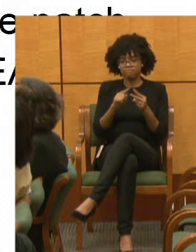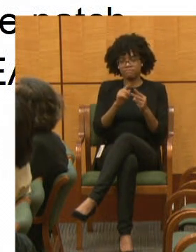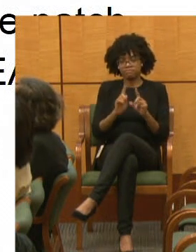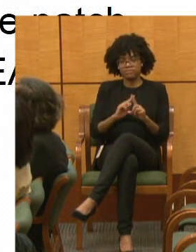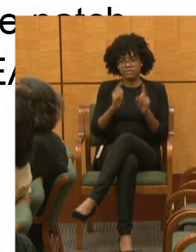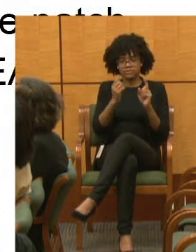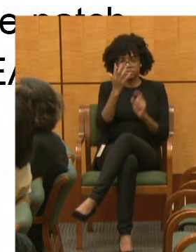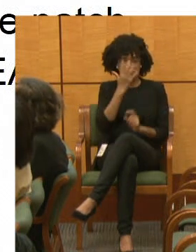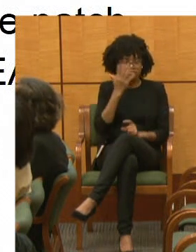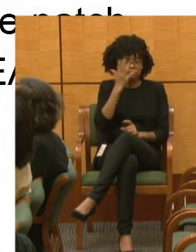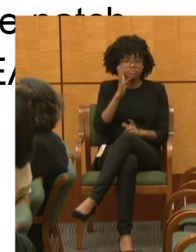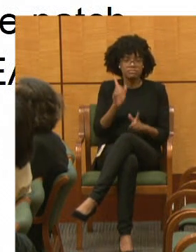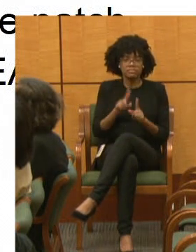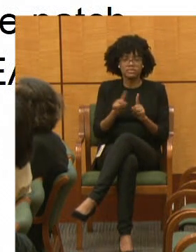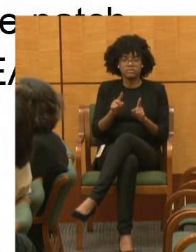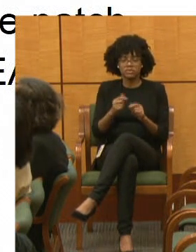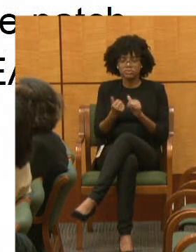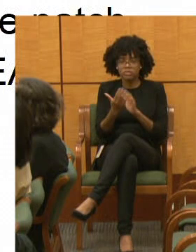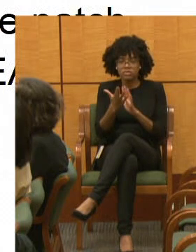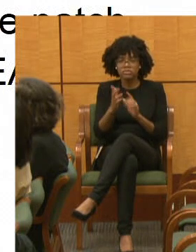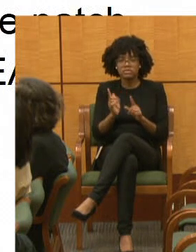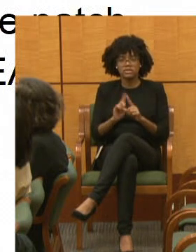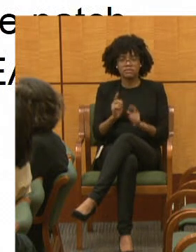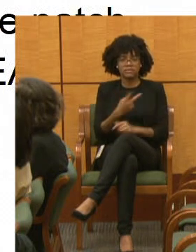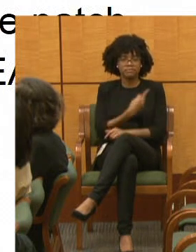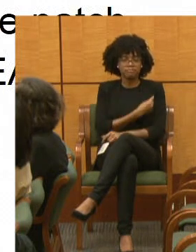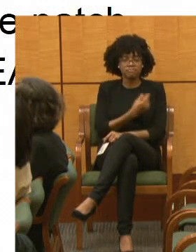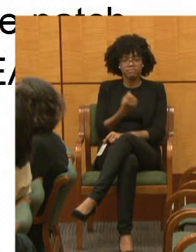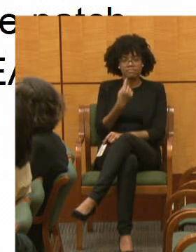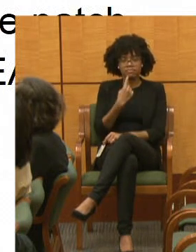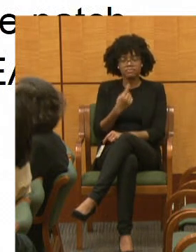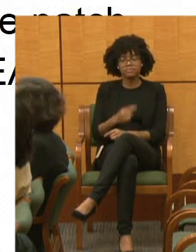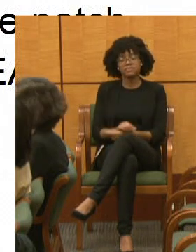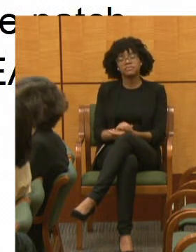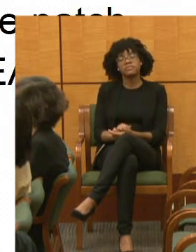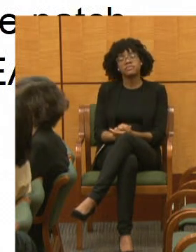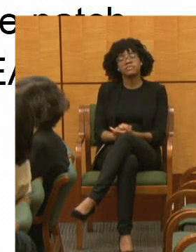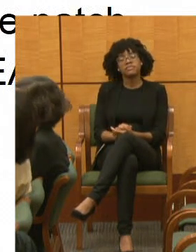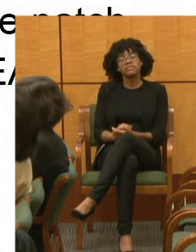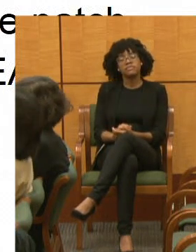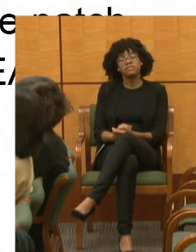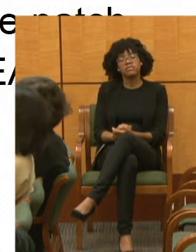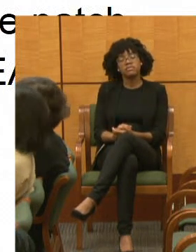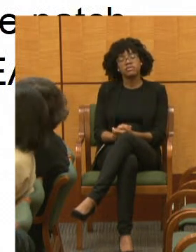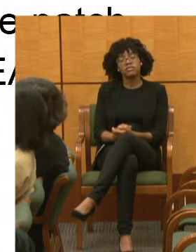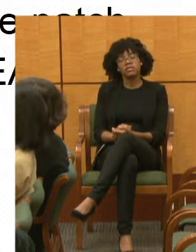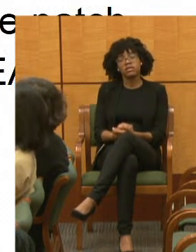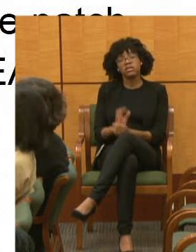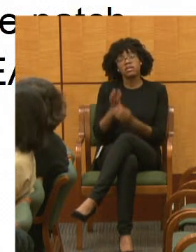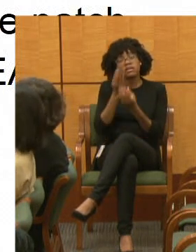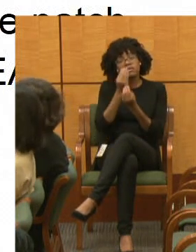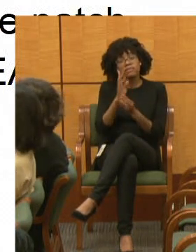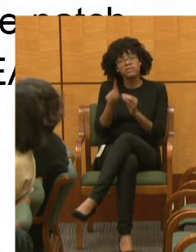have a medical term. It has been more utilized to help people understand that we're talking about medications or API,